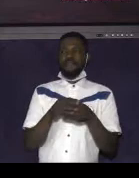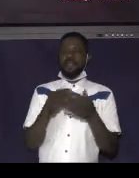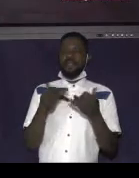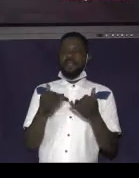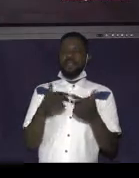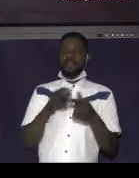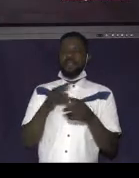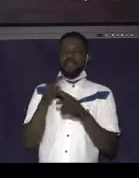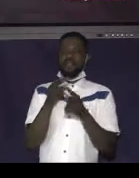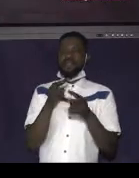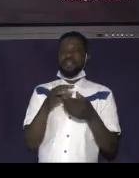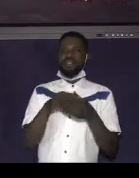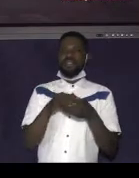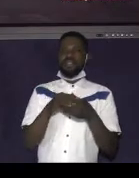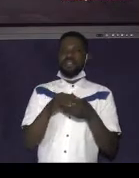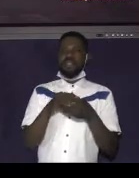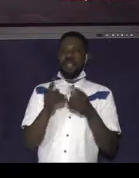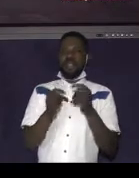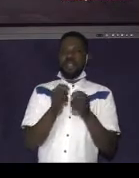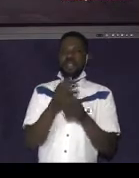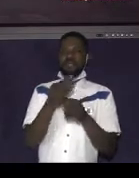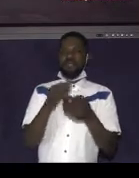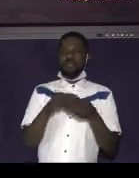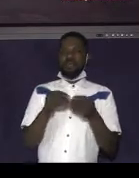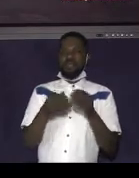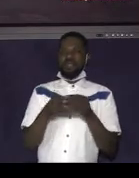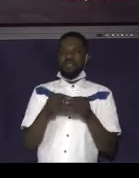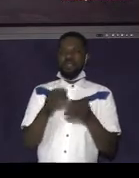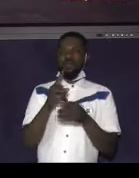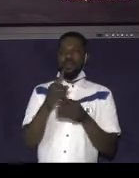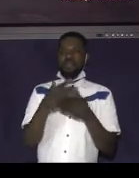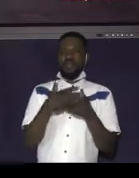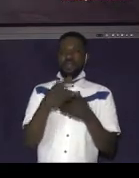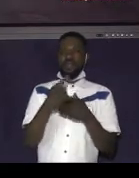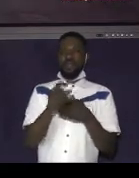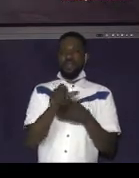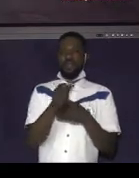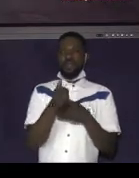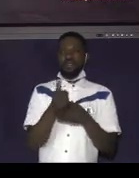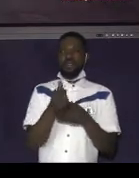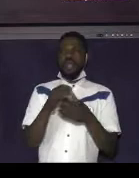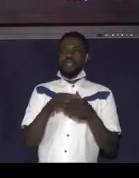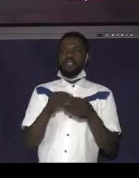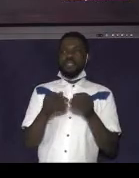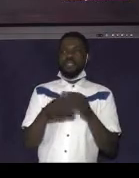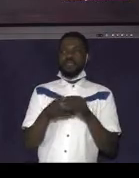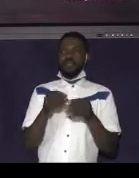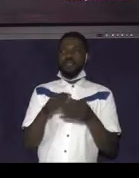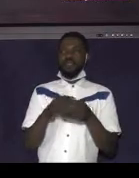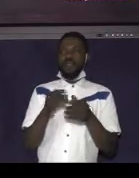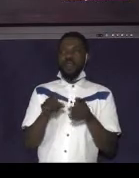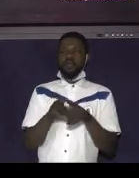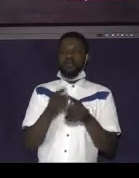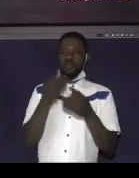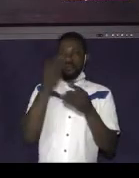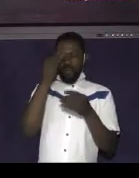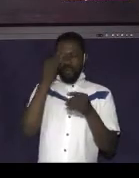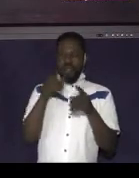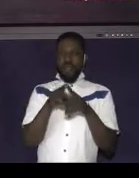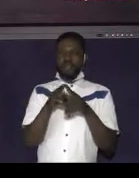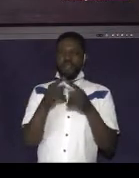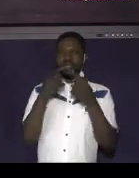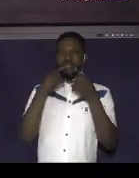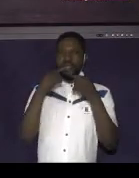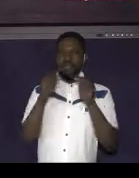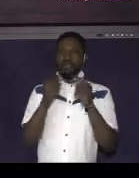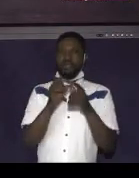Now let's look at these types of sentences one after the other. Statement, also known as